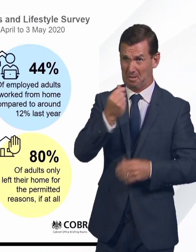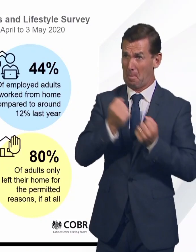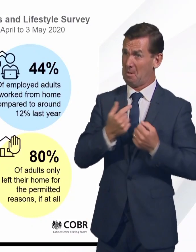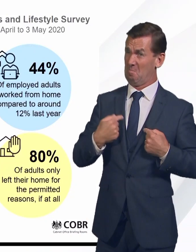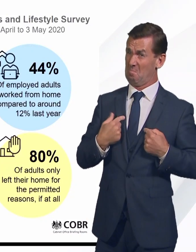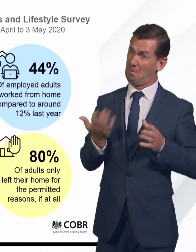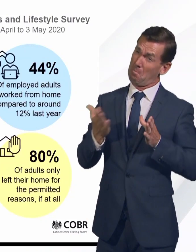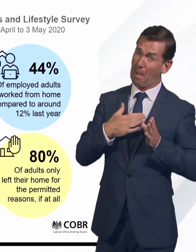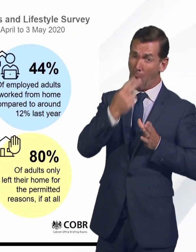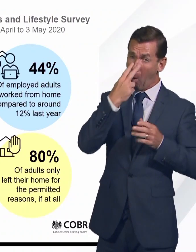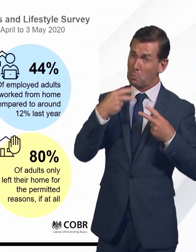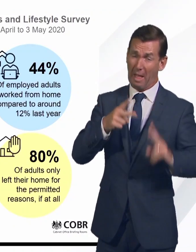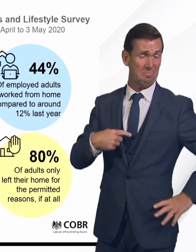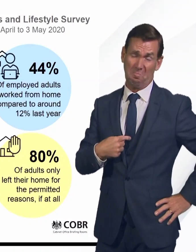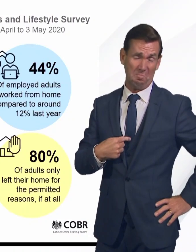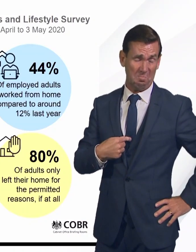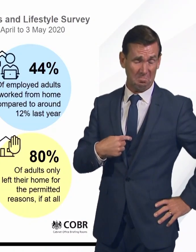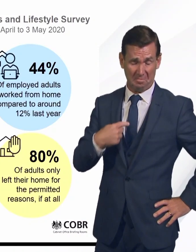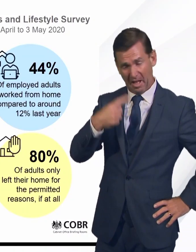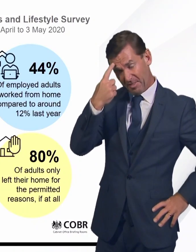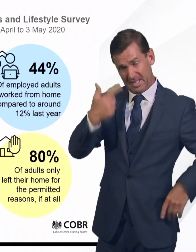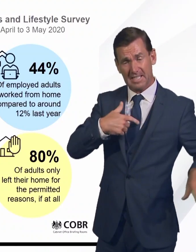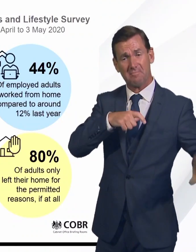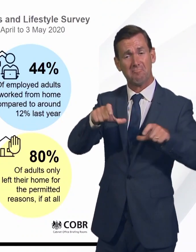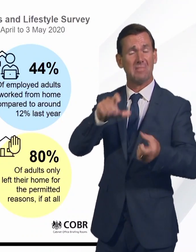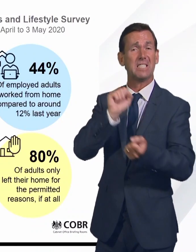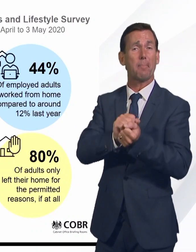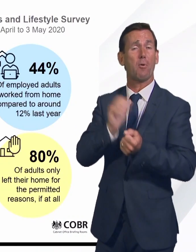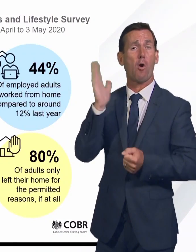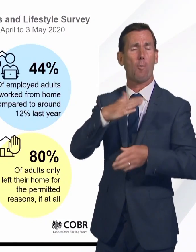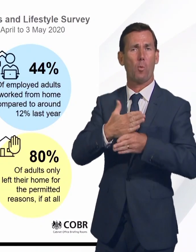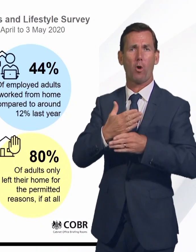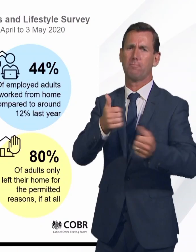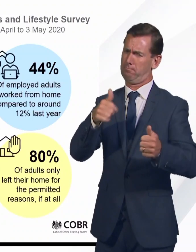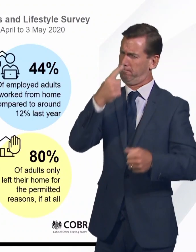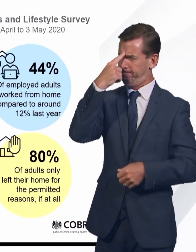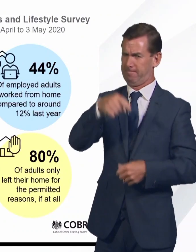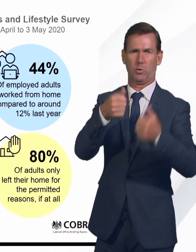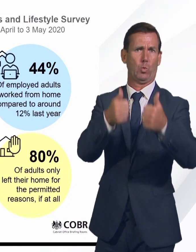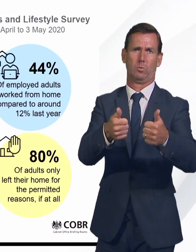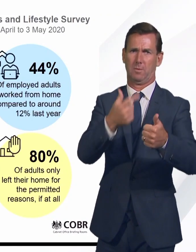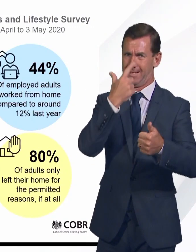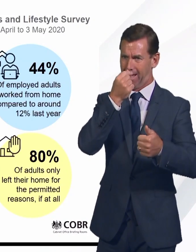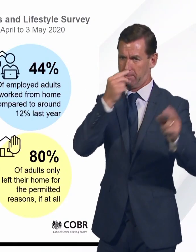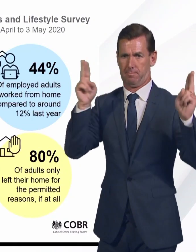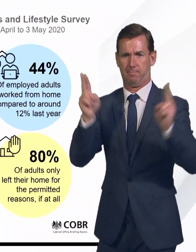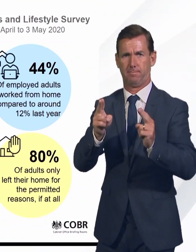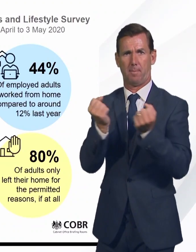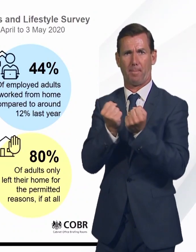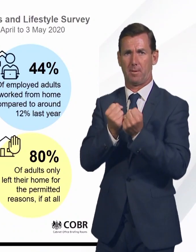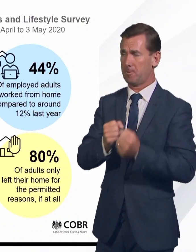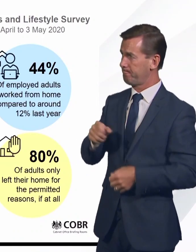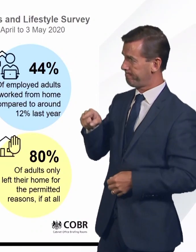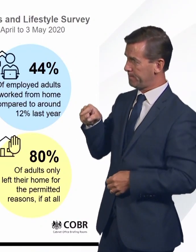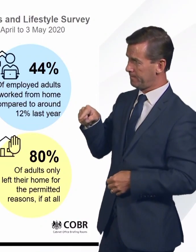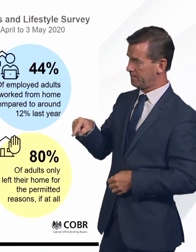a successful way forward for us to control many of the social distancing measures over the next few months. 80% of adults only left